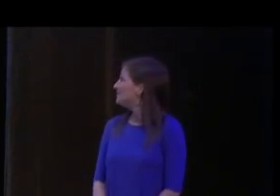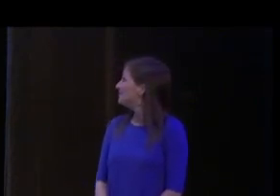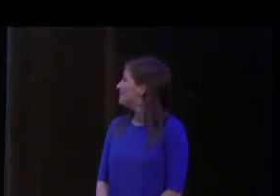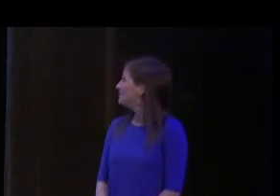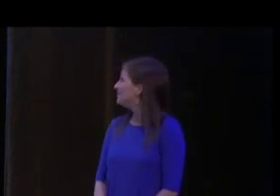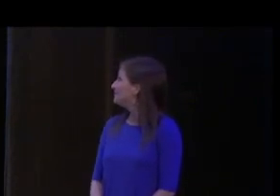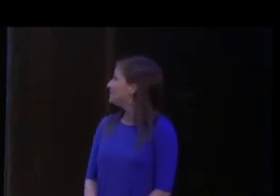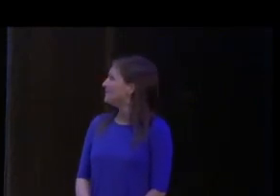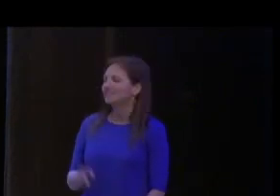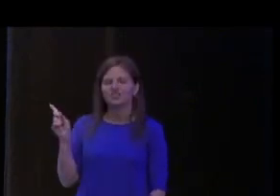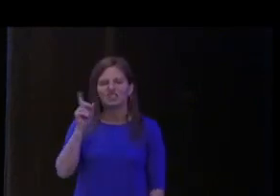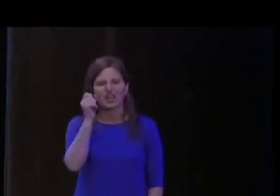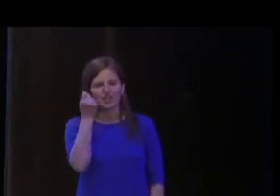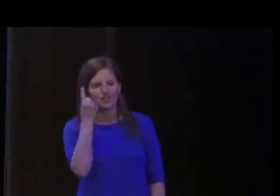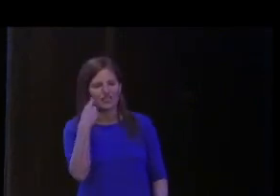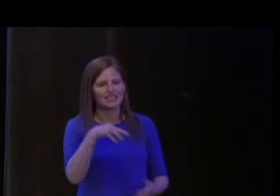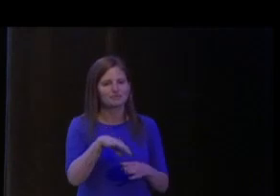She's understanding spirituality.